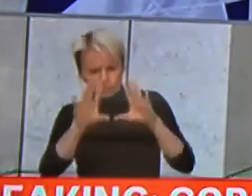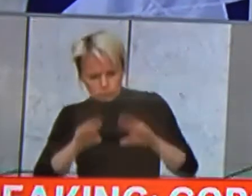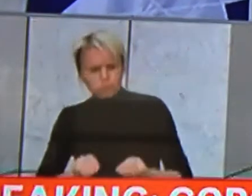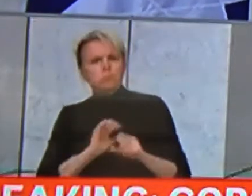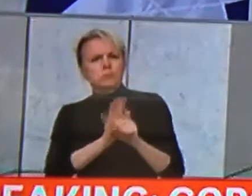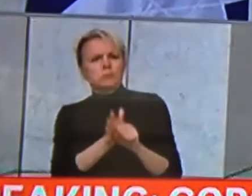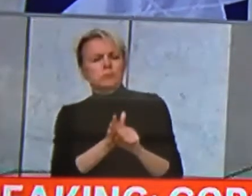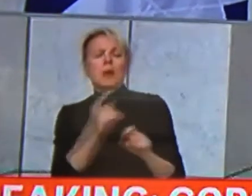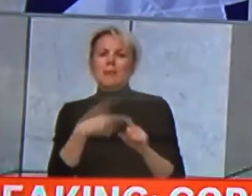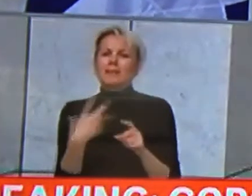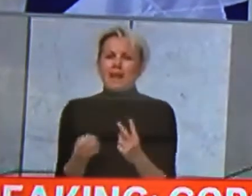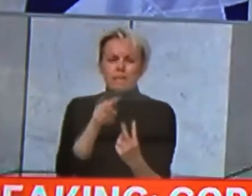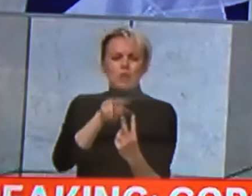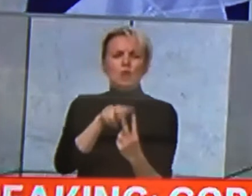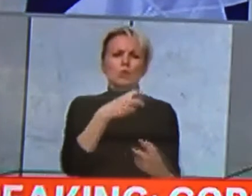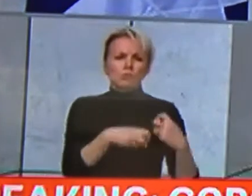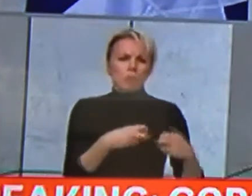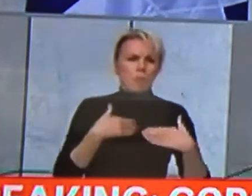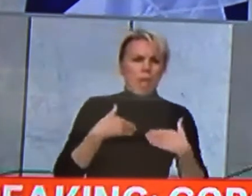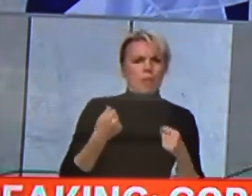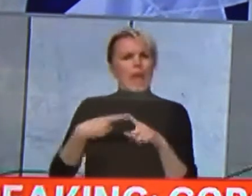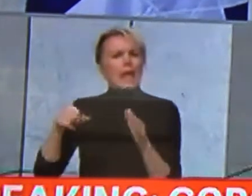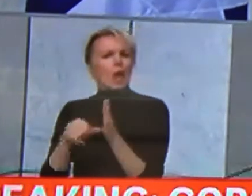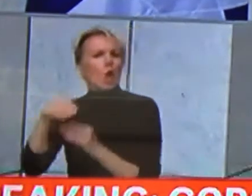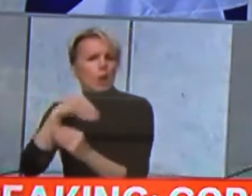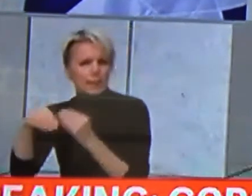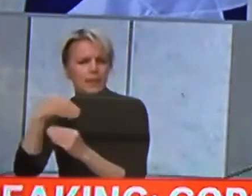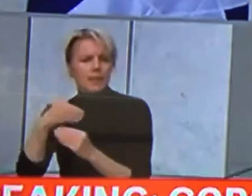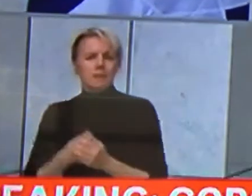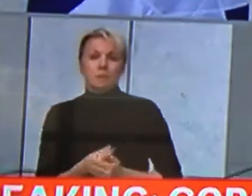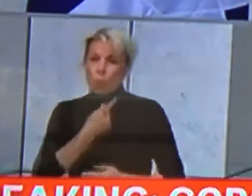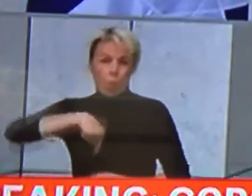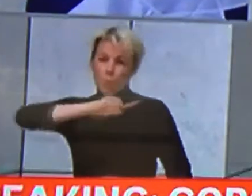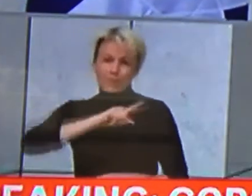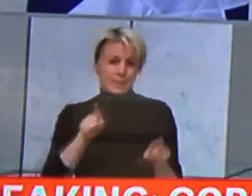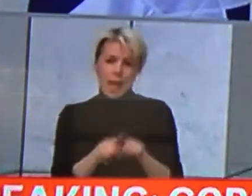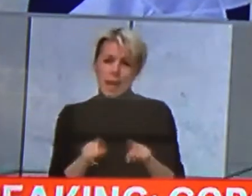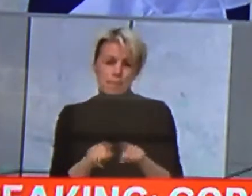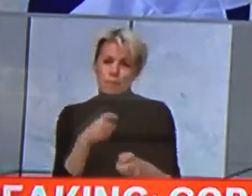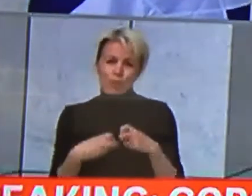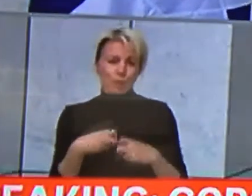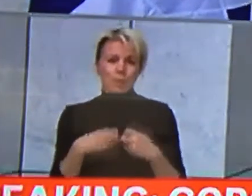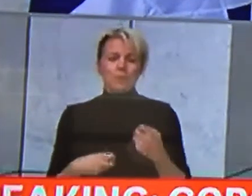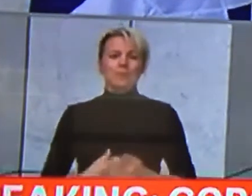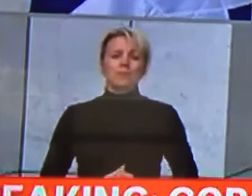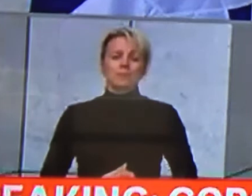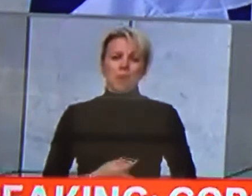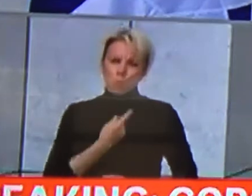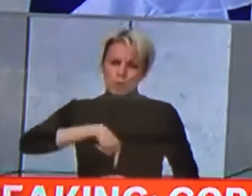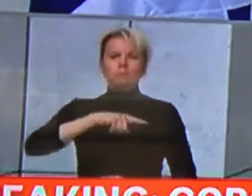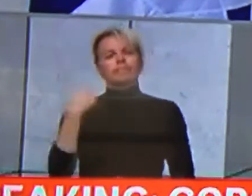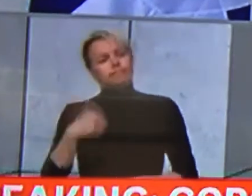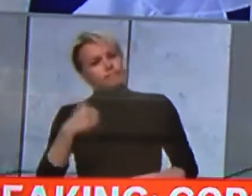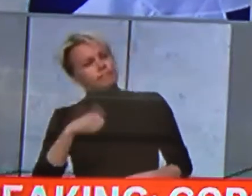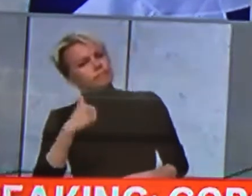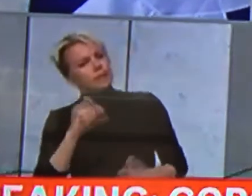a twin crisis here. And that was accepted and I think broadly understood and supported as we all put in